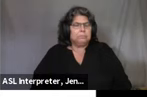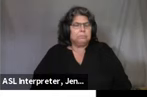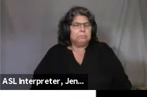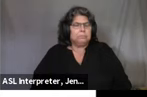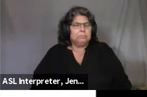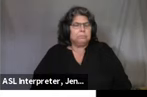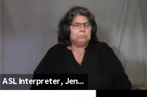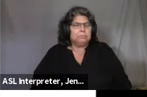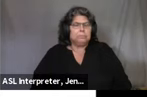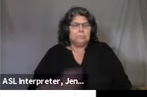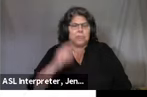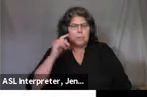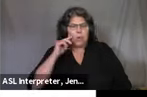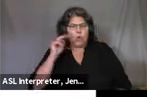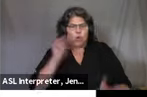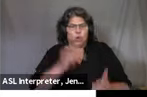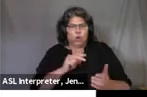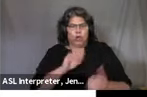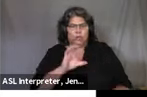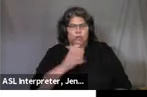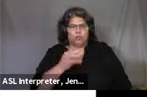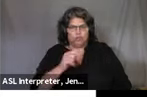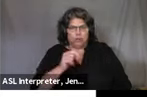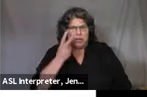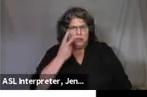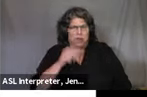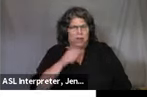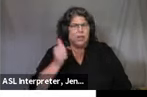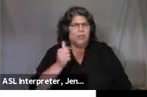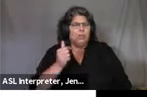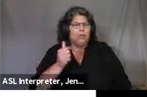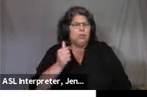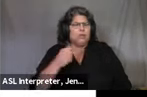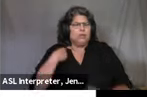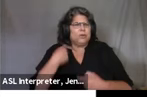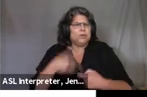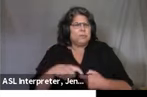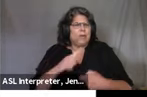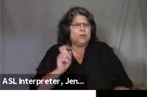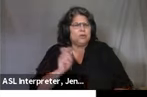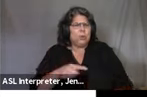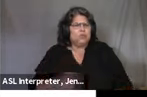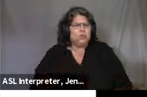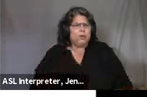Let me just take a moment to check. Let's see, I saw earlier, perhaps is there a Spanish question?